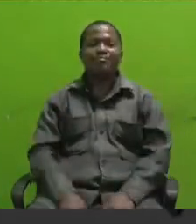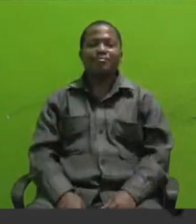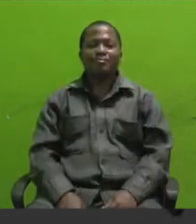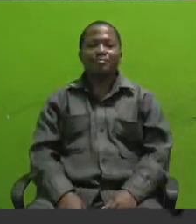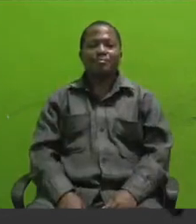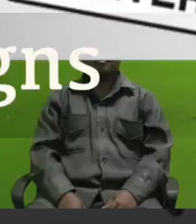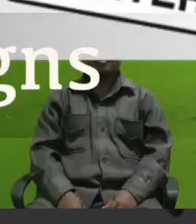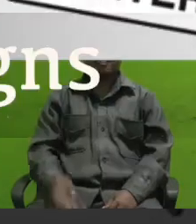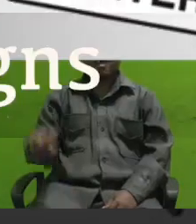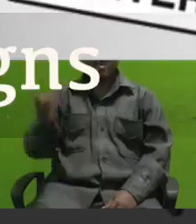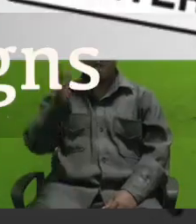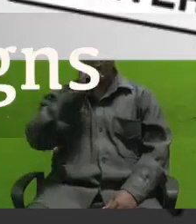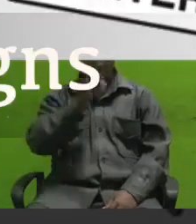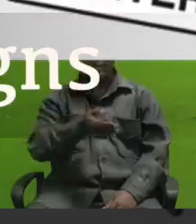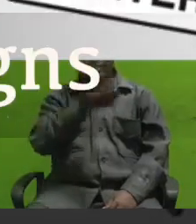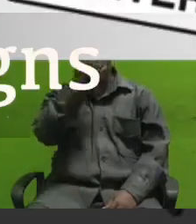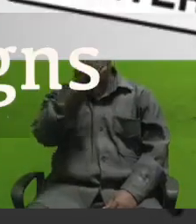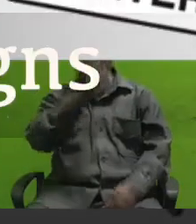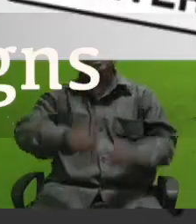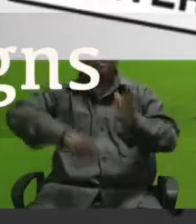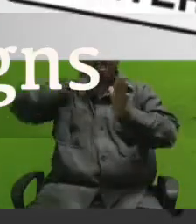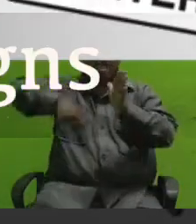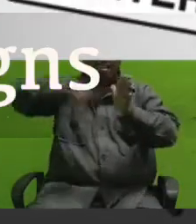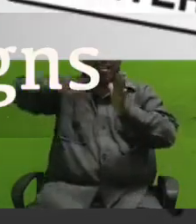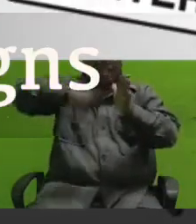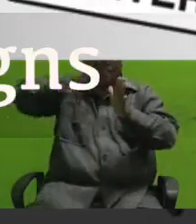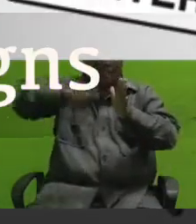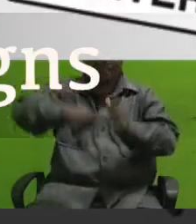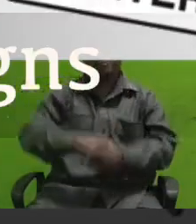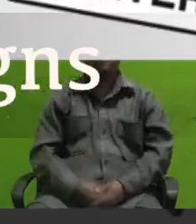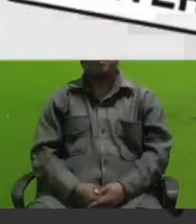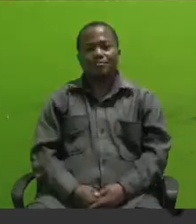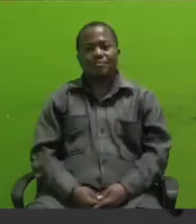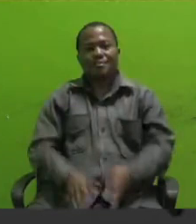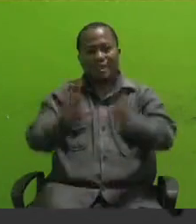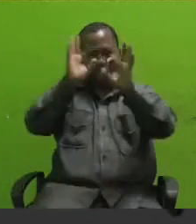Well, in manufacturing industries.